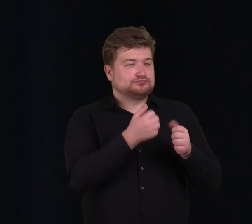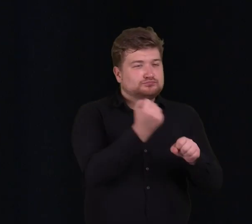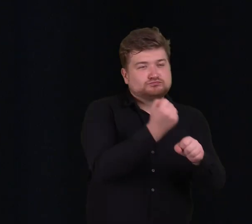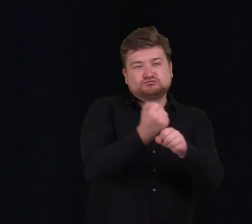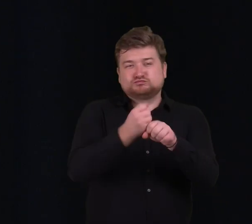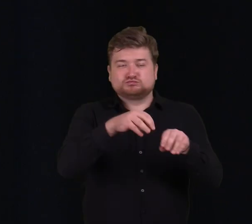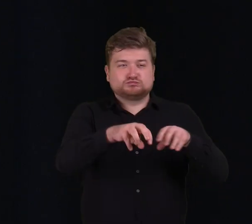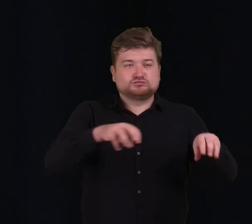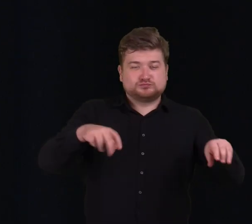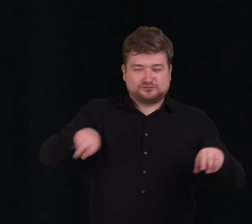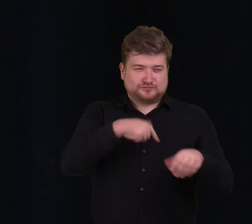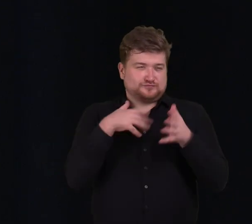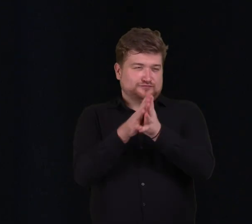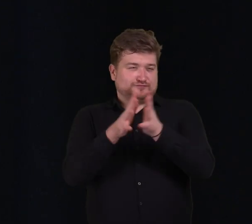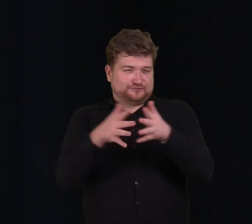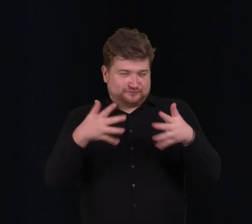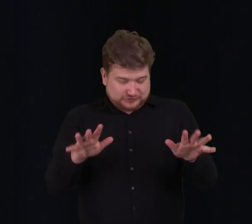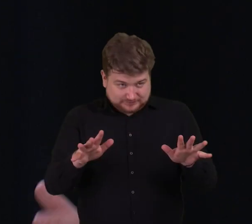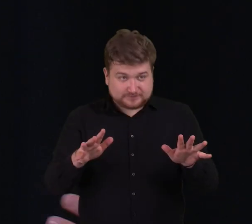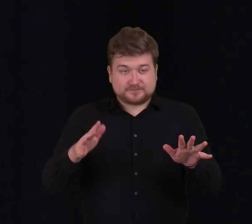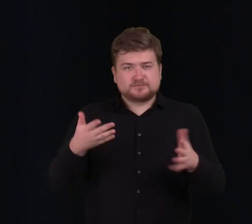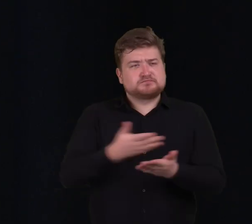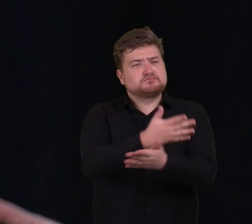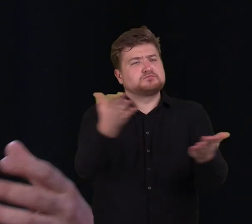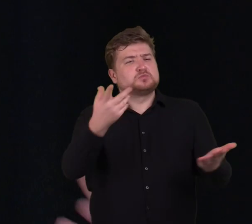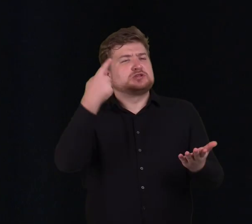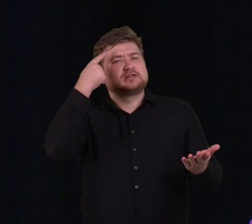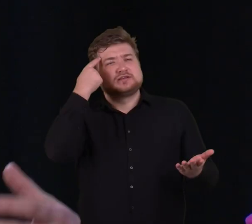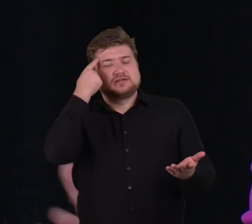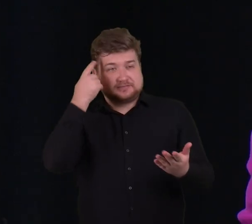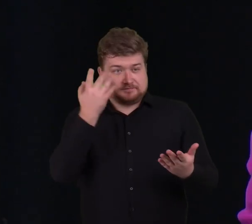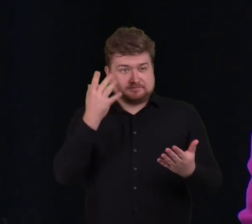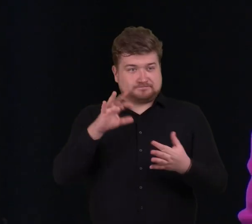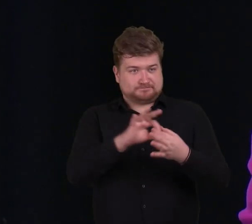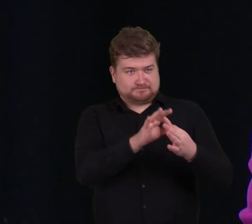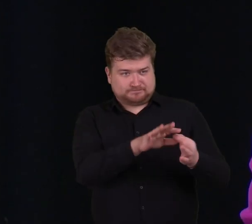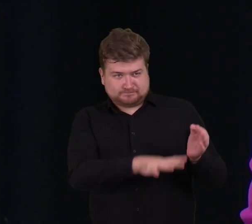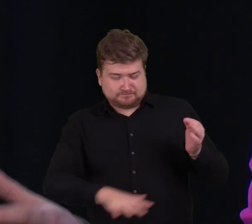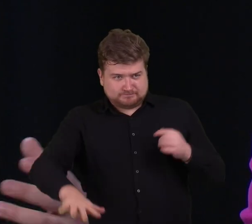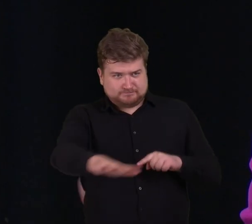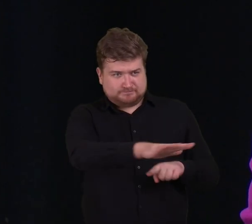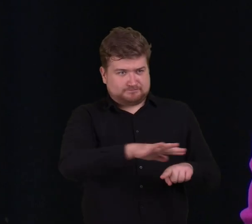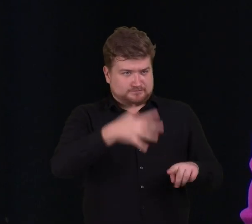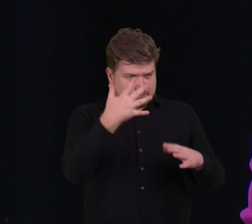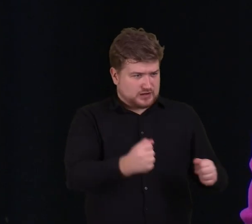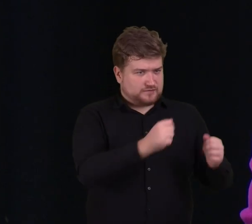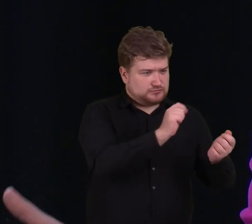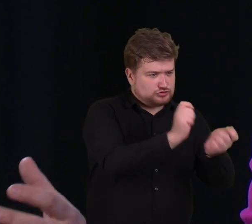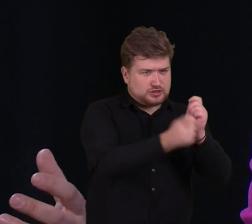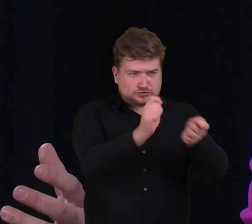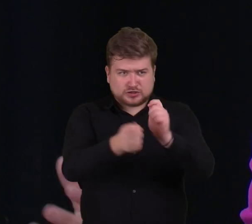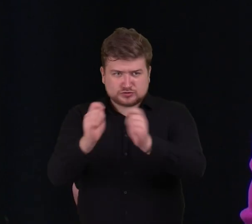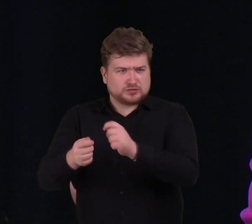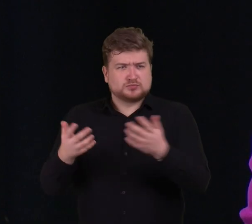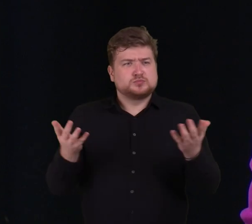made a change regarding what you said about this capacity,